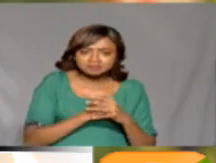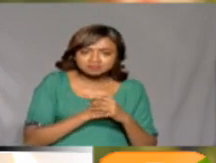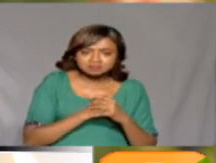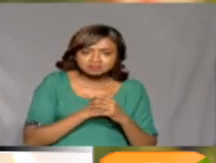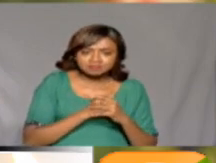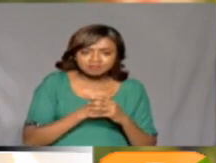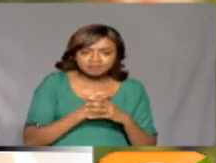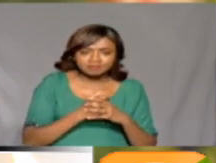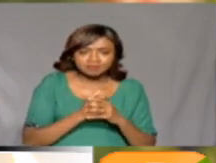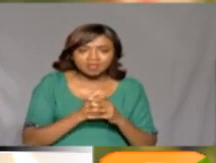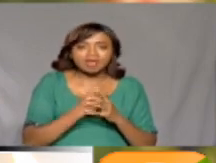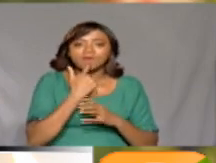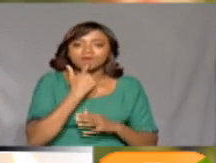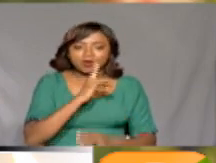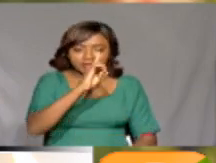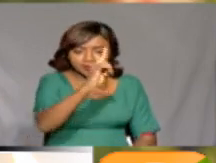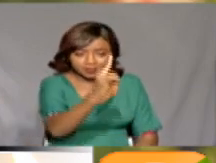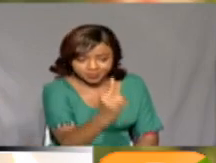Moi opens the door.